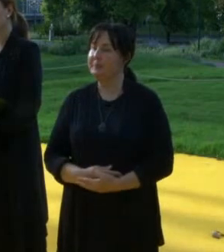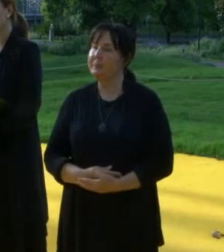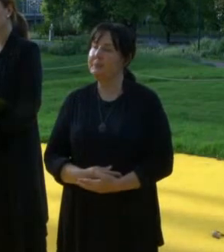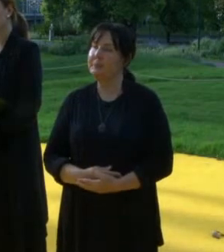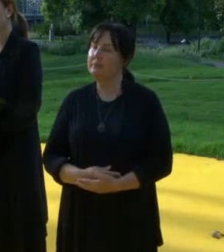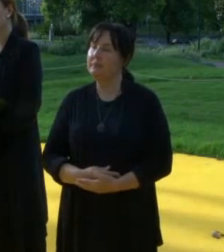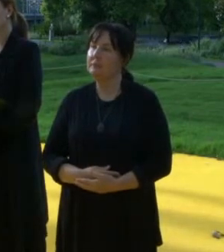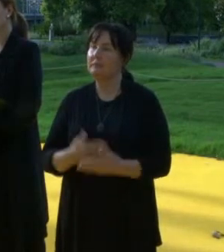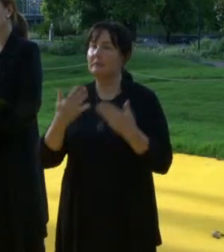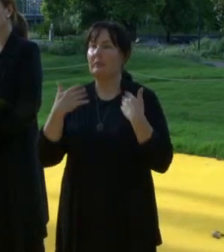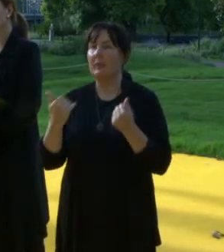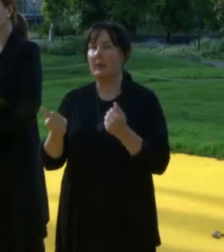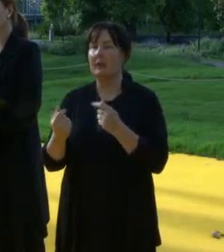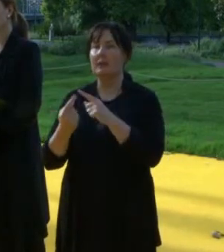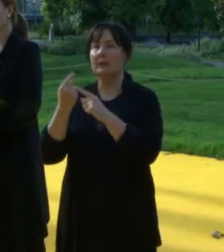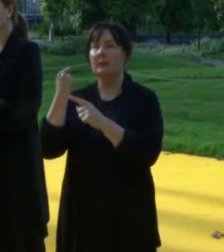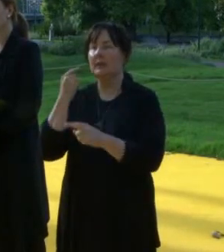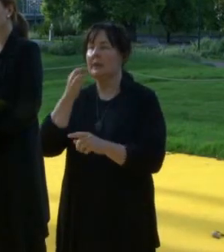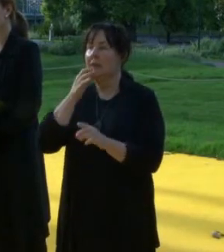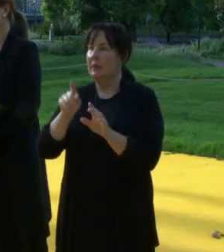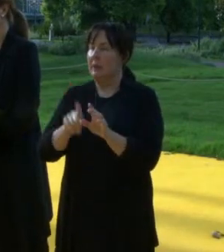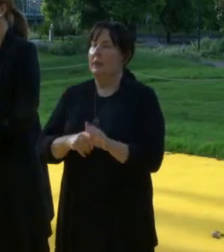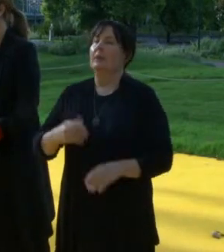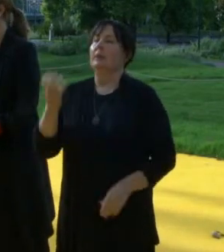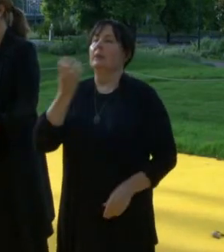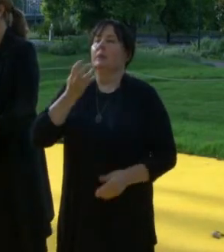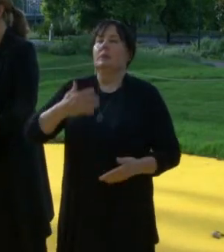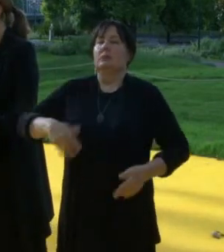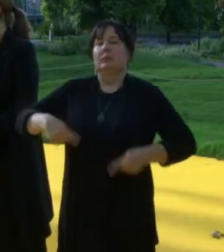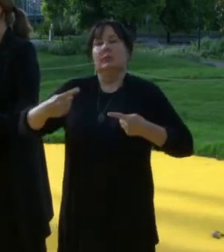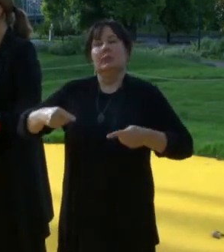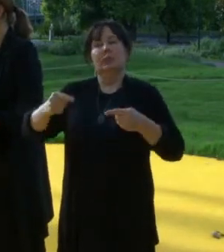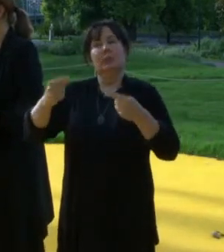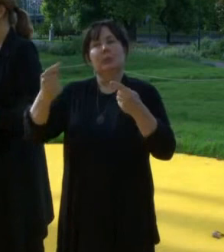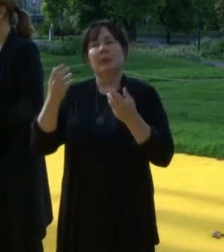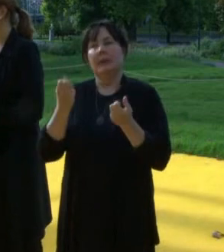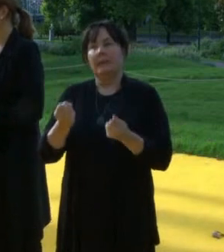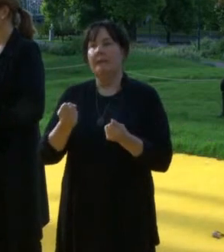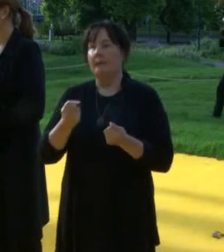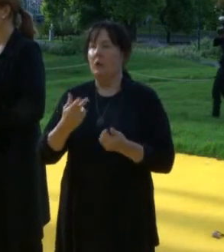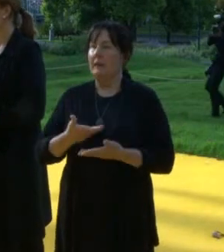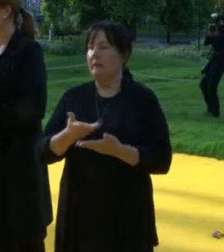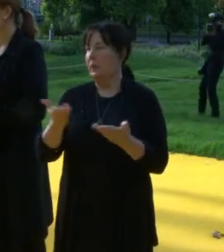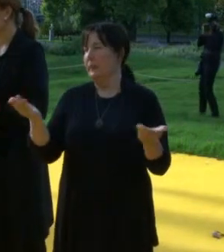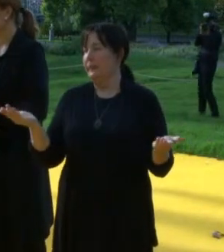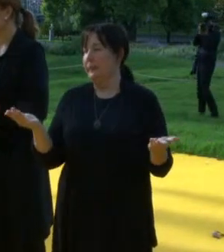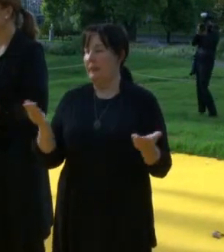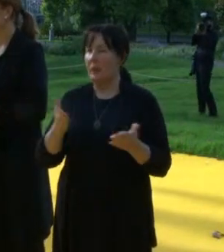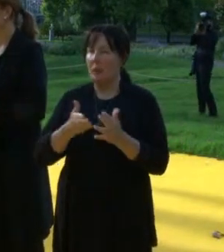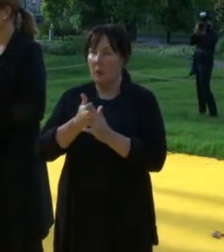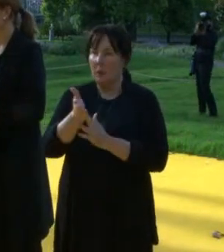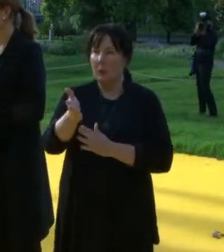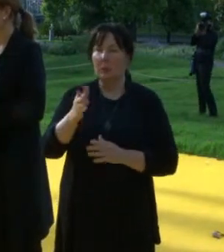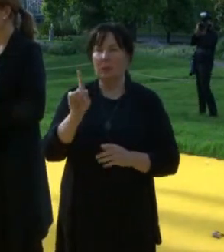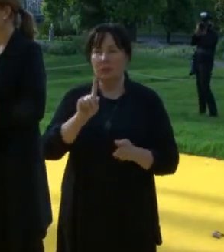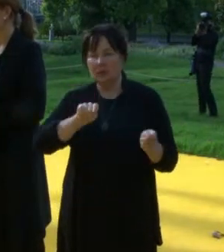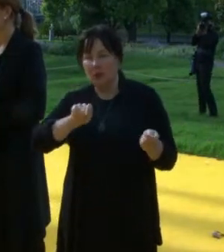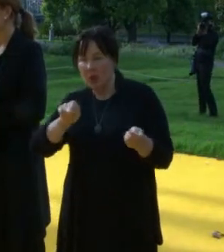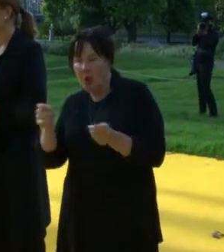Well, the past 2 years have been exceptionally challenging for everyone, but throughout lockdowns and periods of